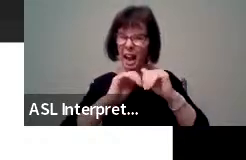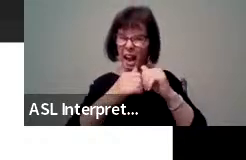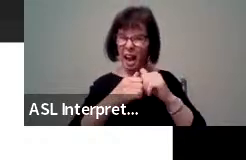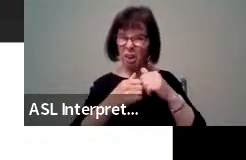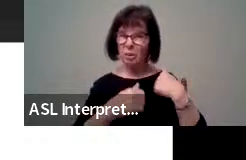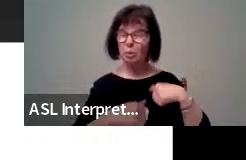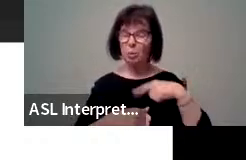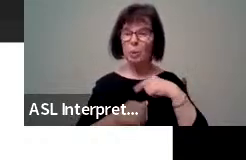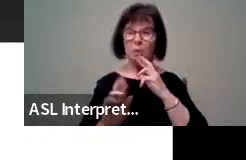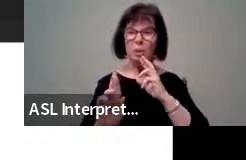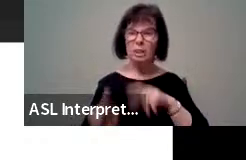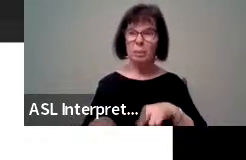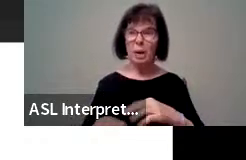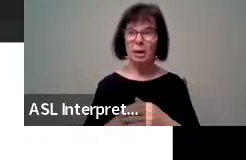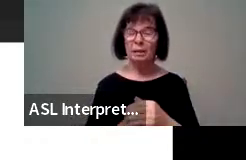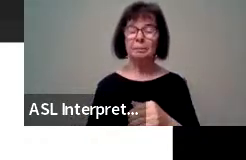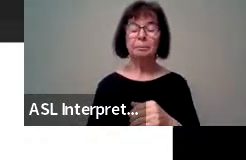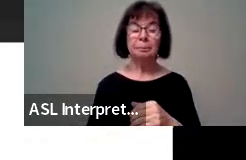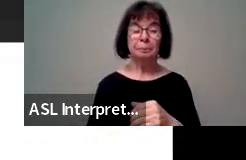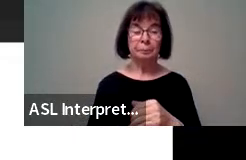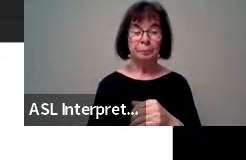please.